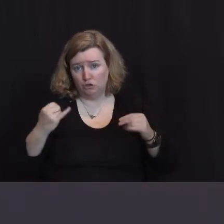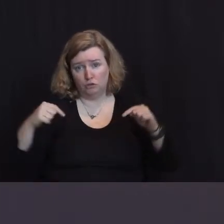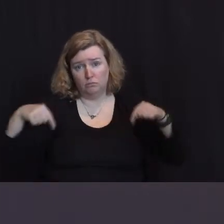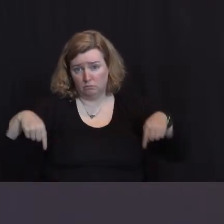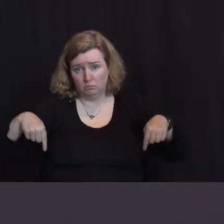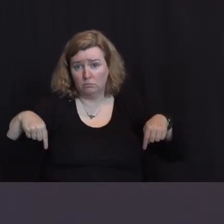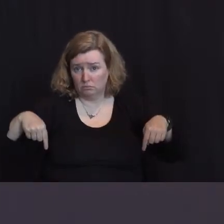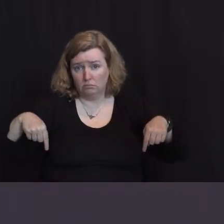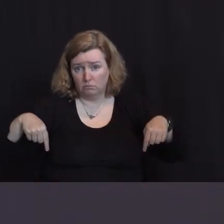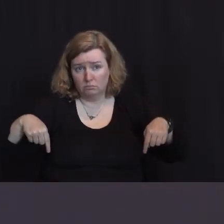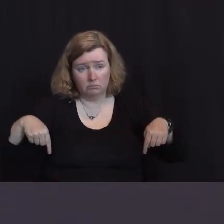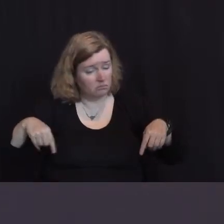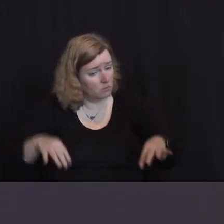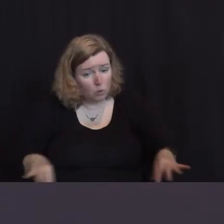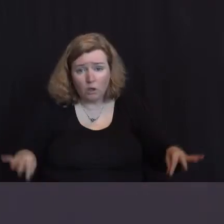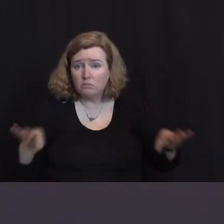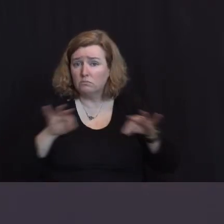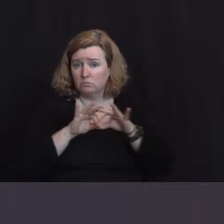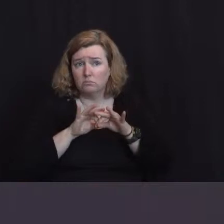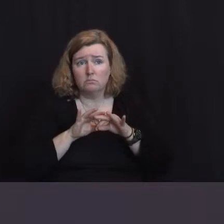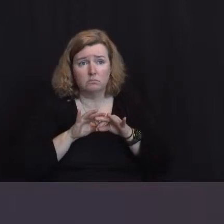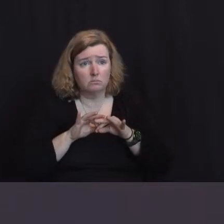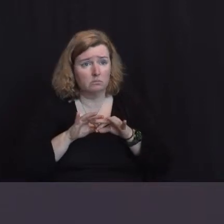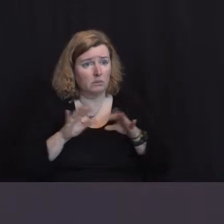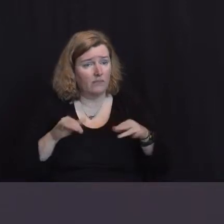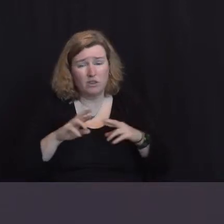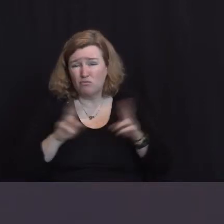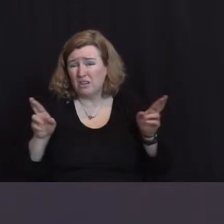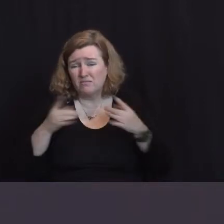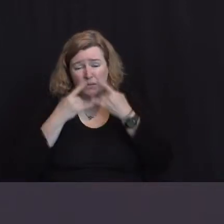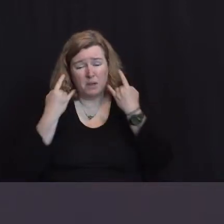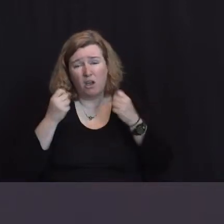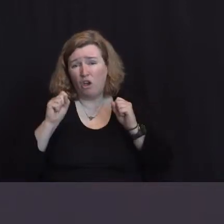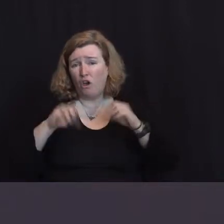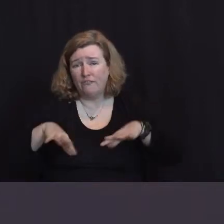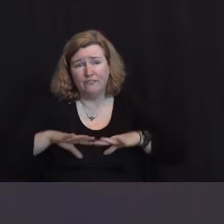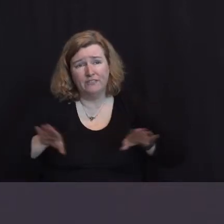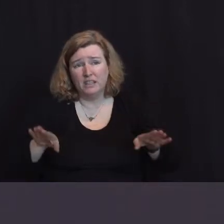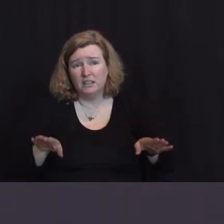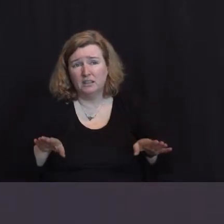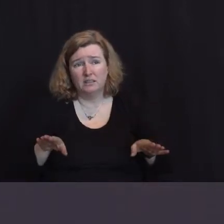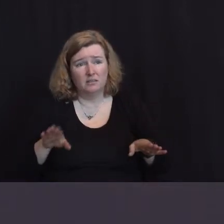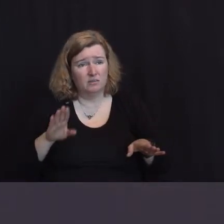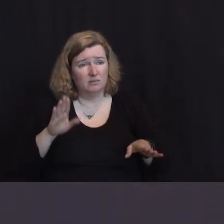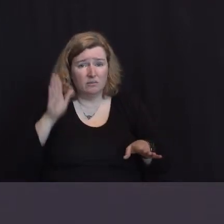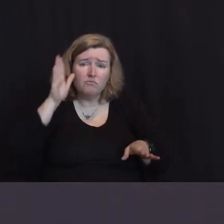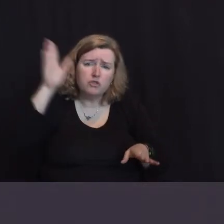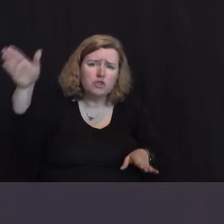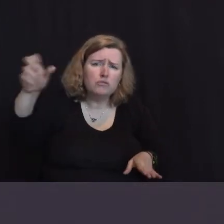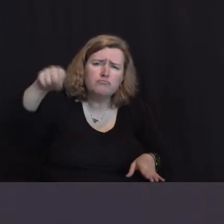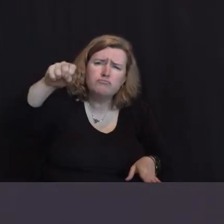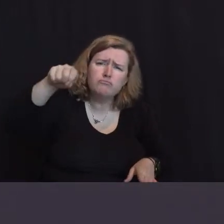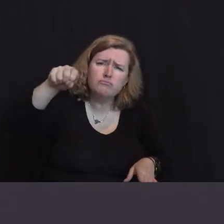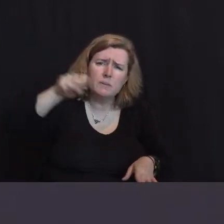big step. So we're not there yet. Will we be able to take that step at some point? Yes. Whether it will be because we achieve